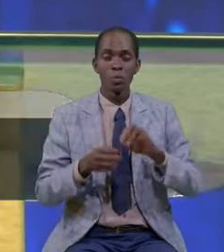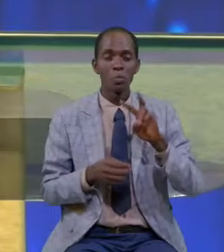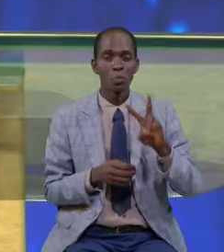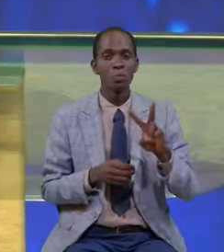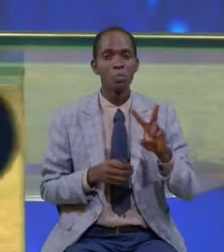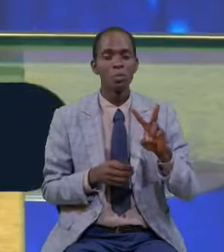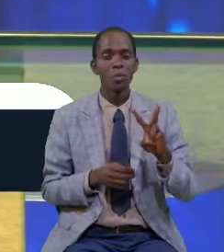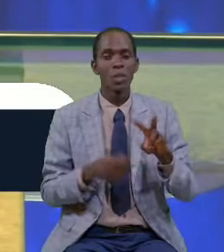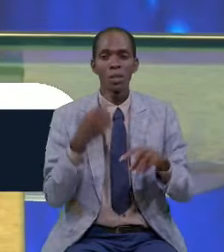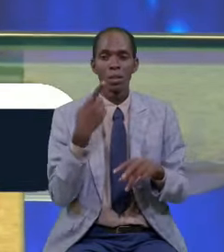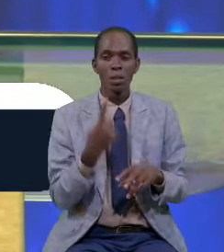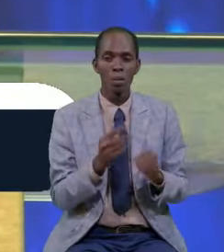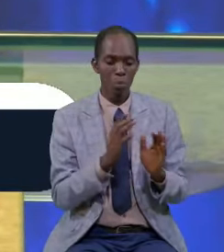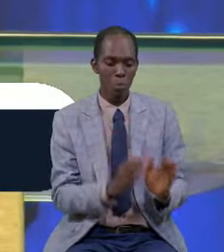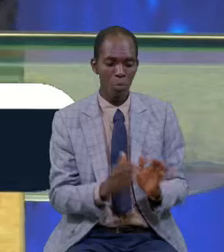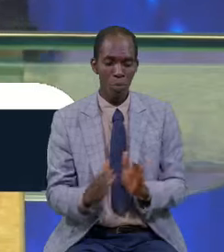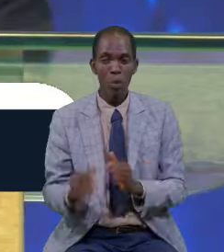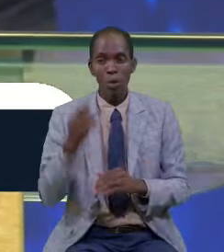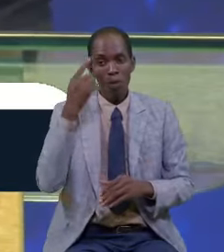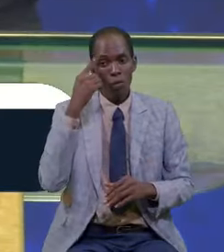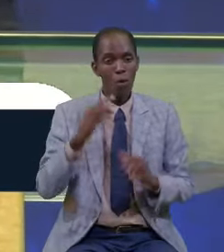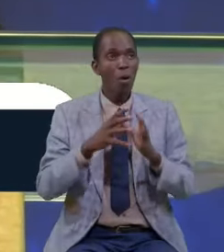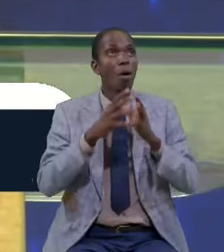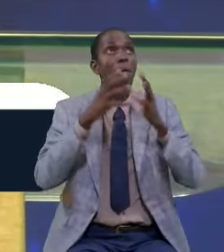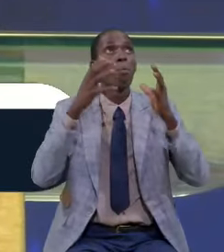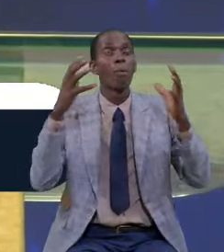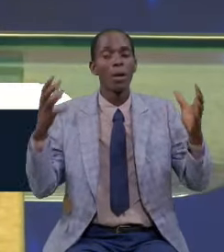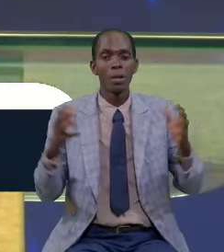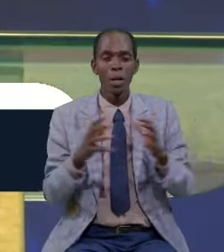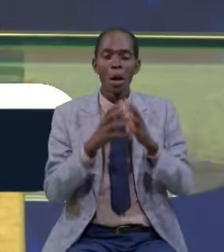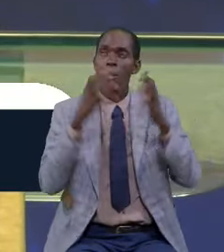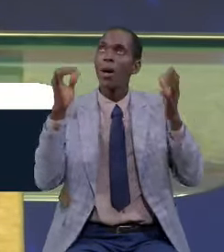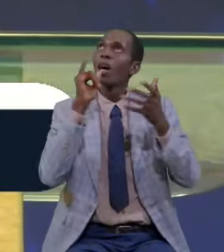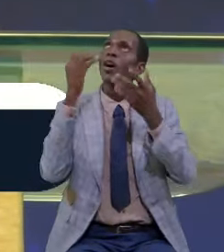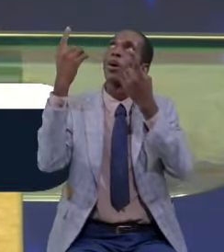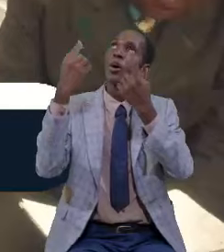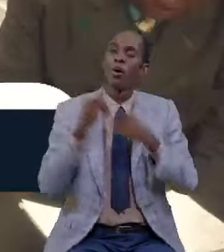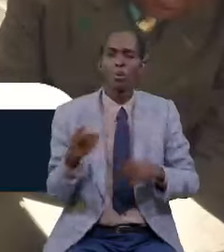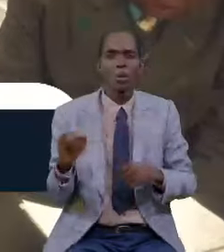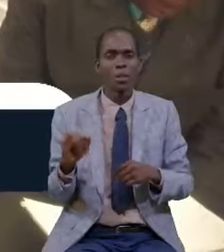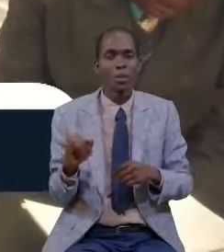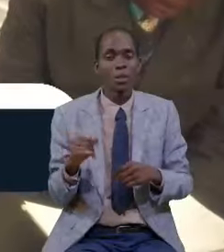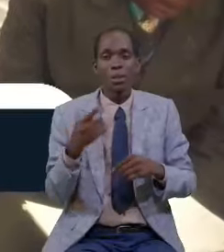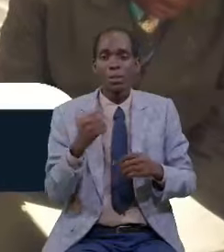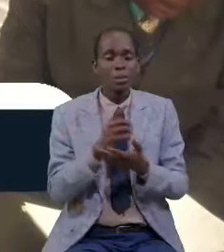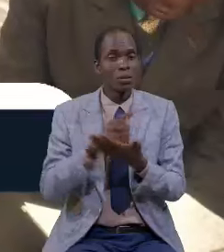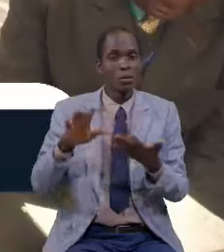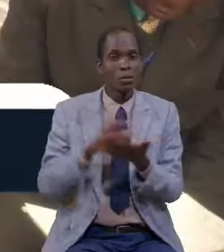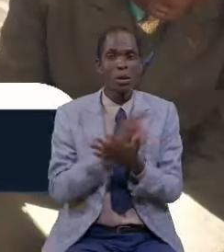the preparation for abundance. Abundance is coming. Supernatural